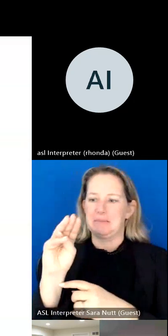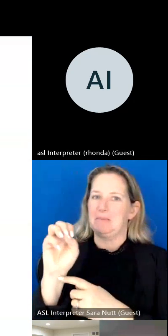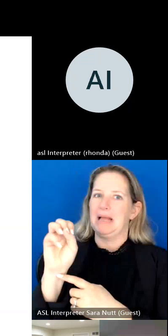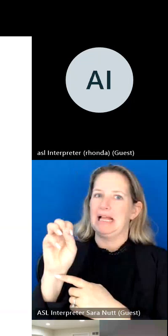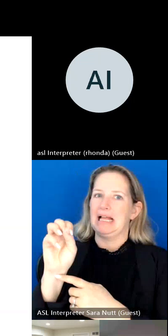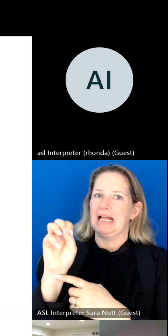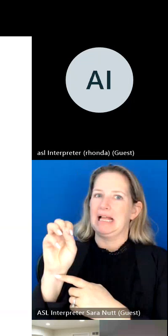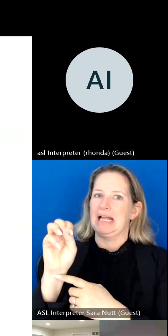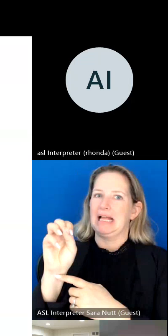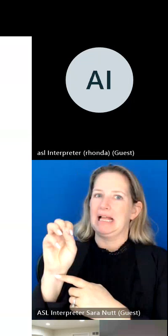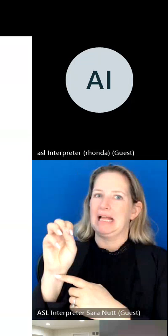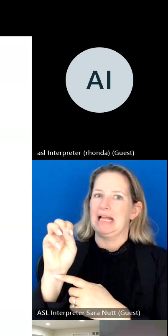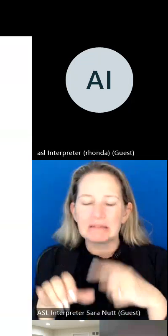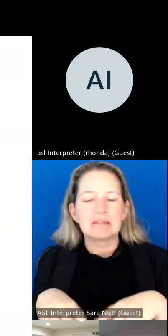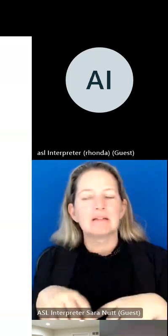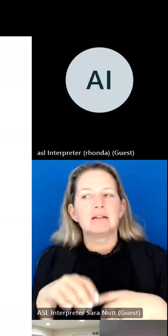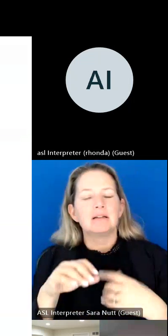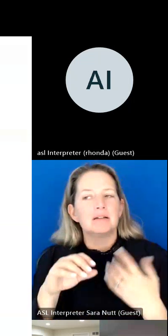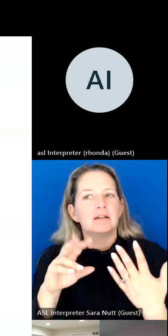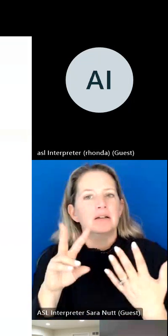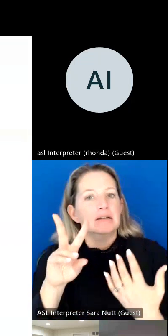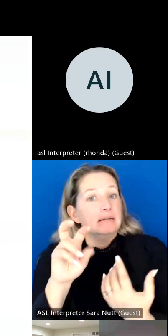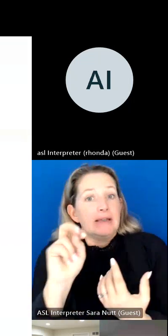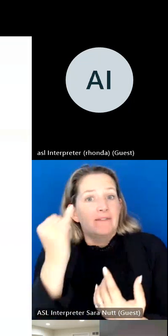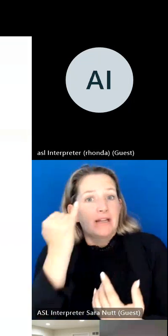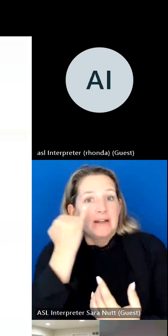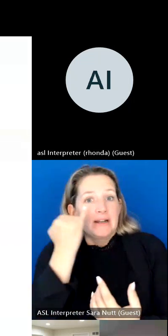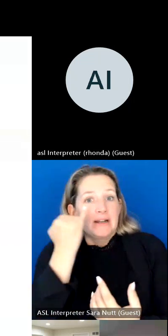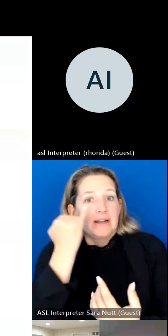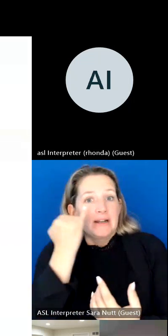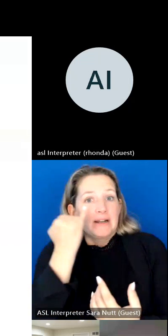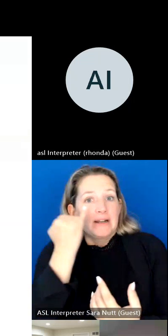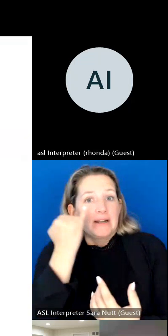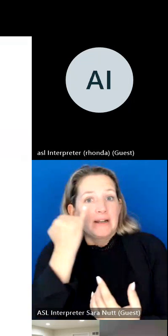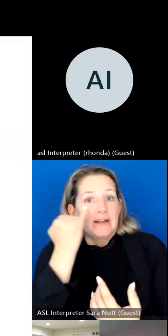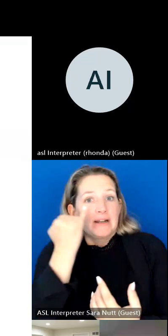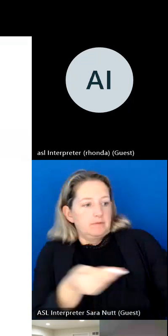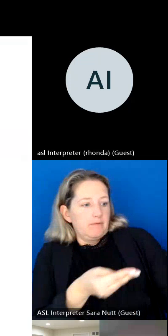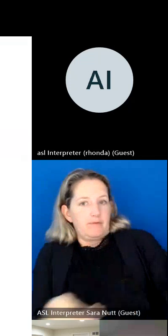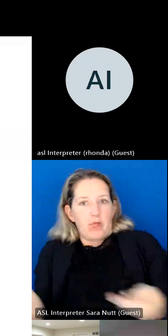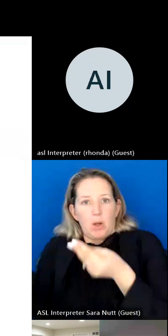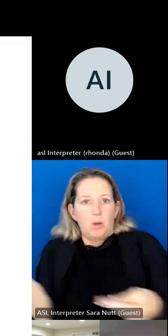flow of funds works perfectly, there will always be some sort of,